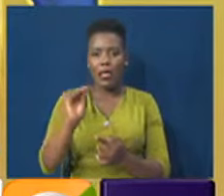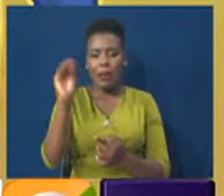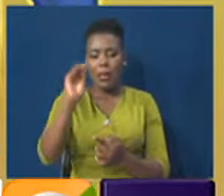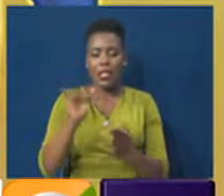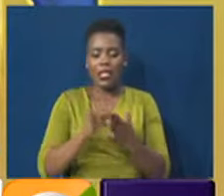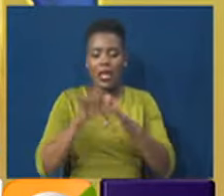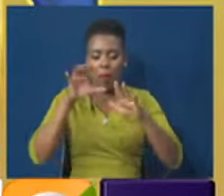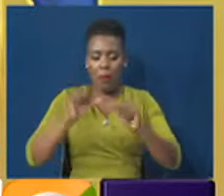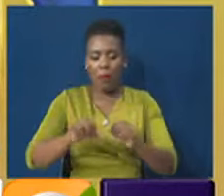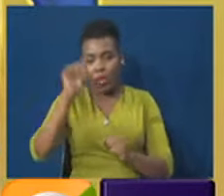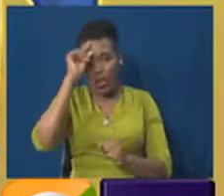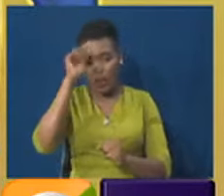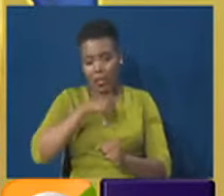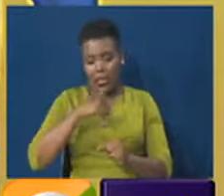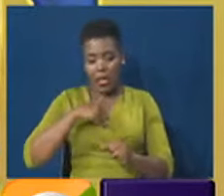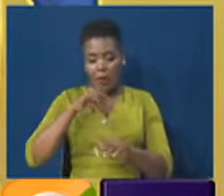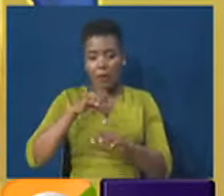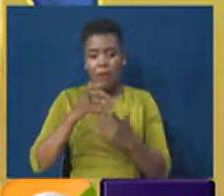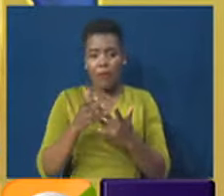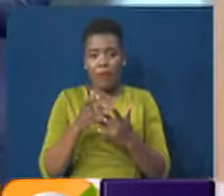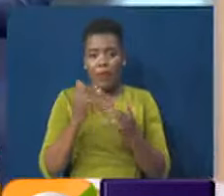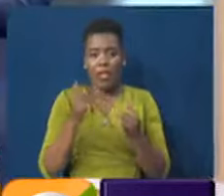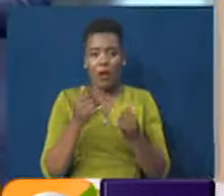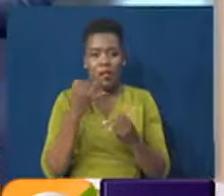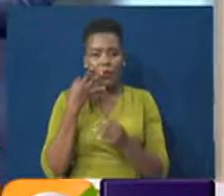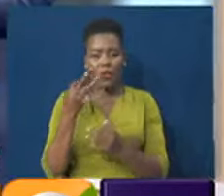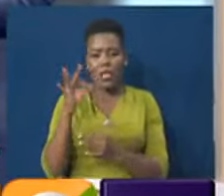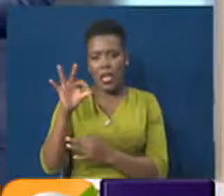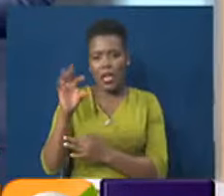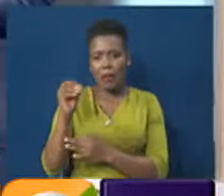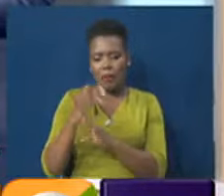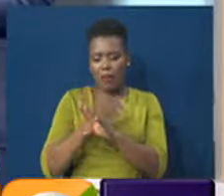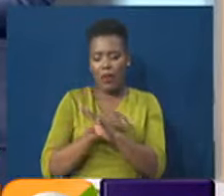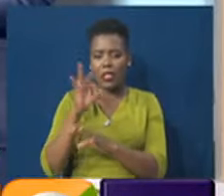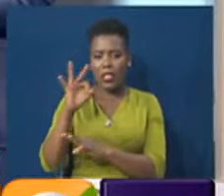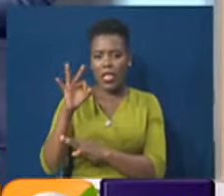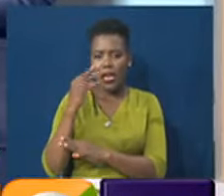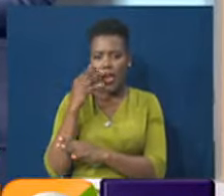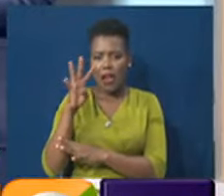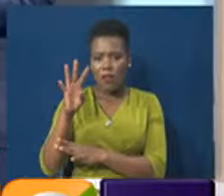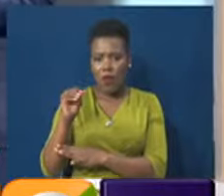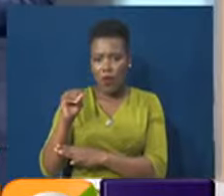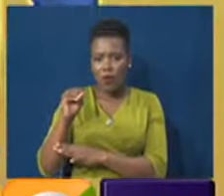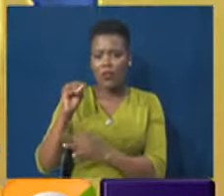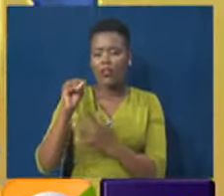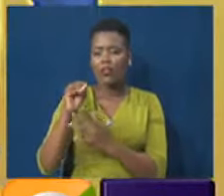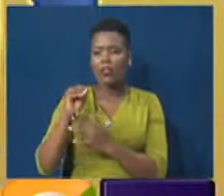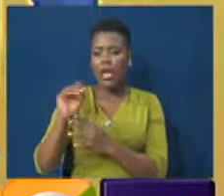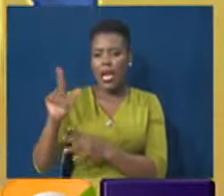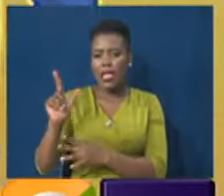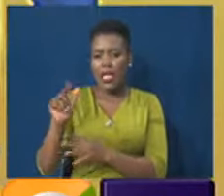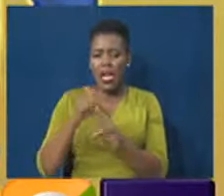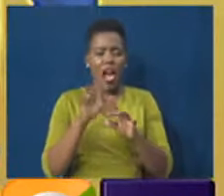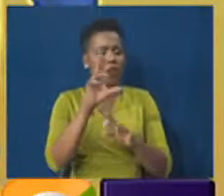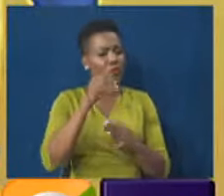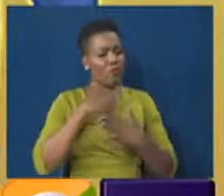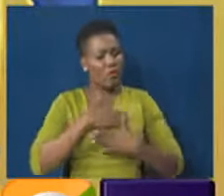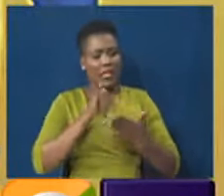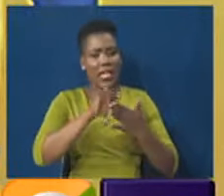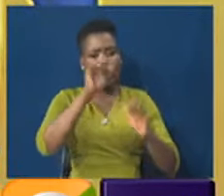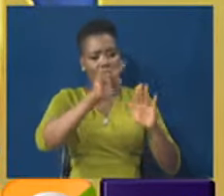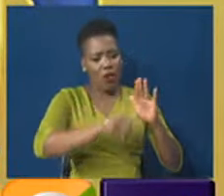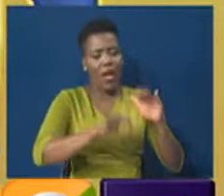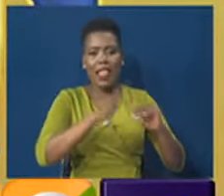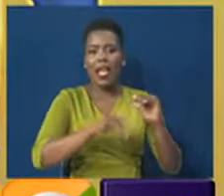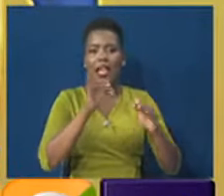came to government. So our figure is an estimate of 340. No, it's much a lower liter. Than that. What is it's your figure? It's much lower than that. It's in the region of 230,